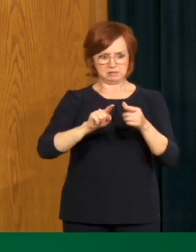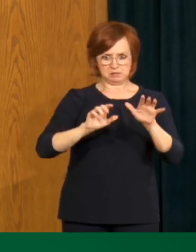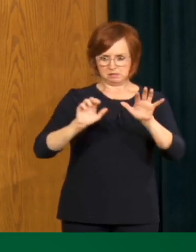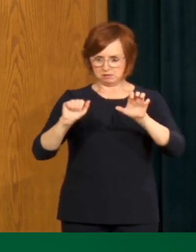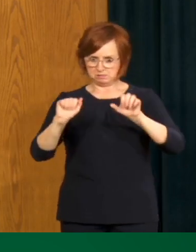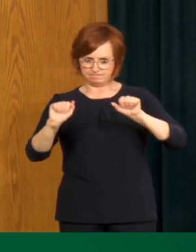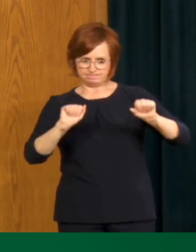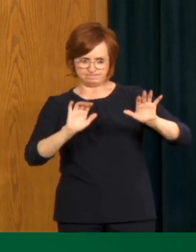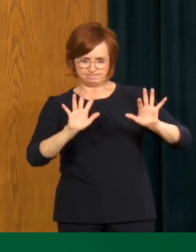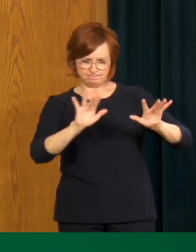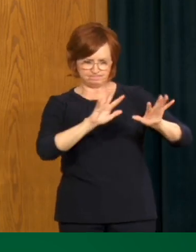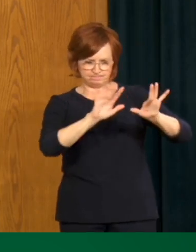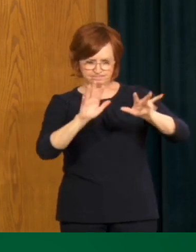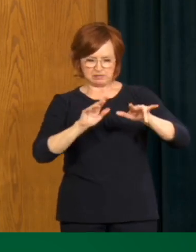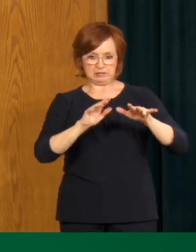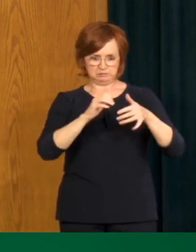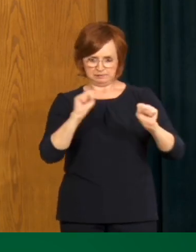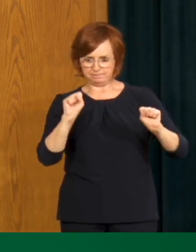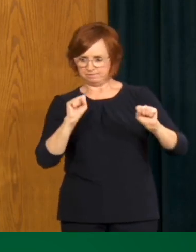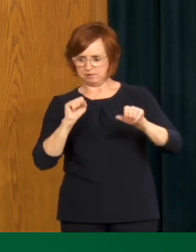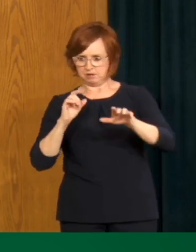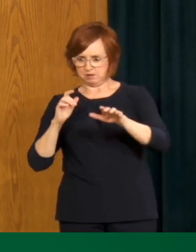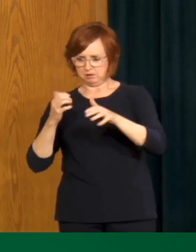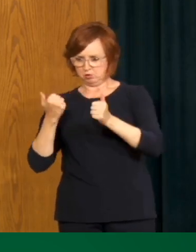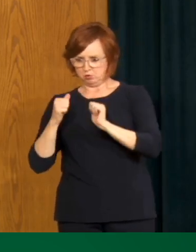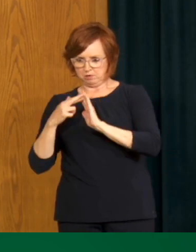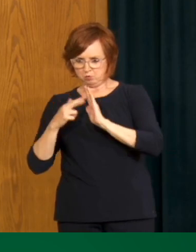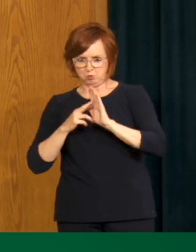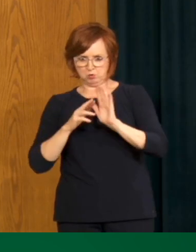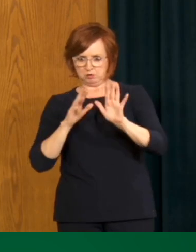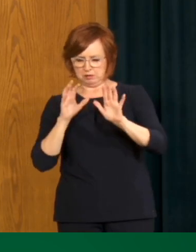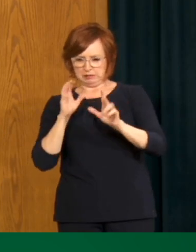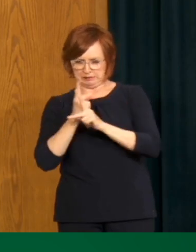we expecting to come. Can we be considerate and maybe